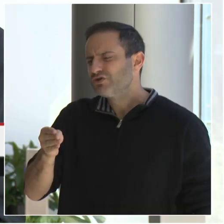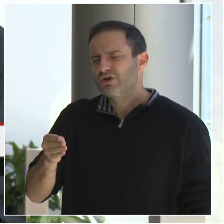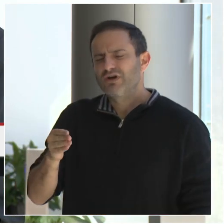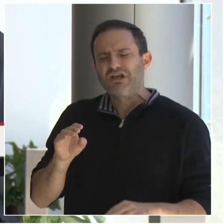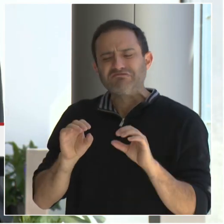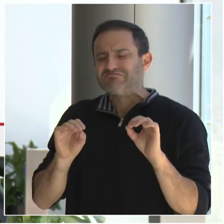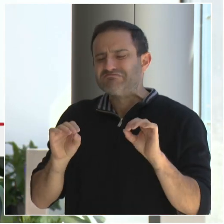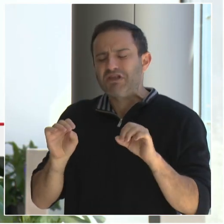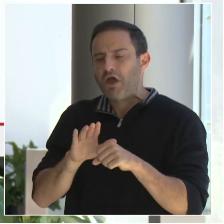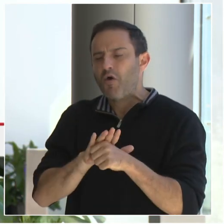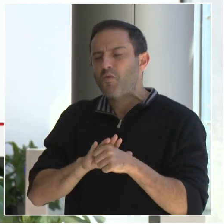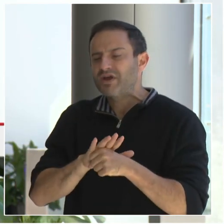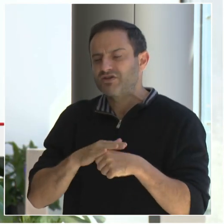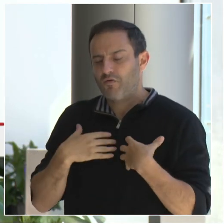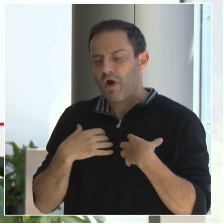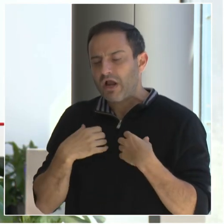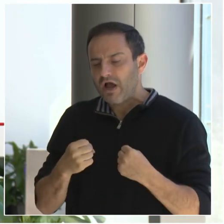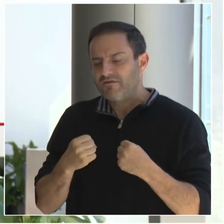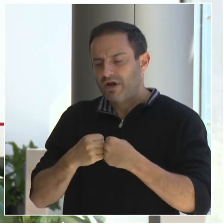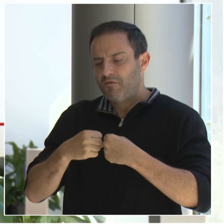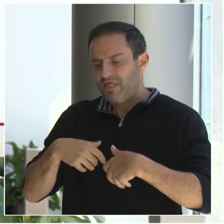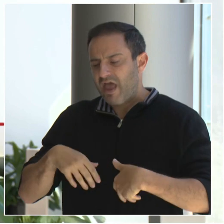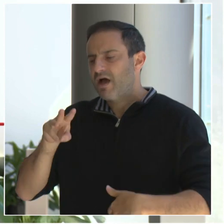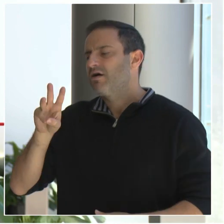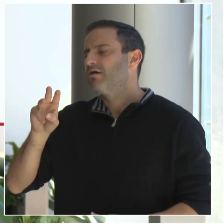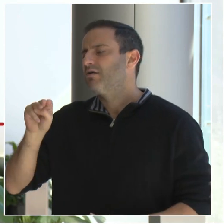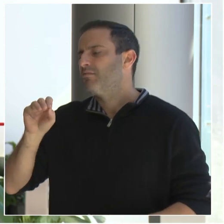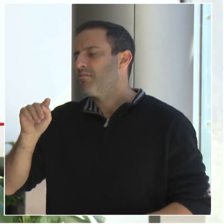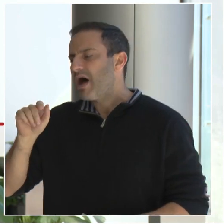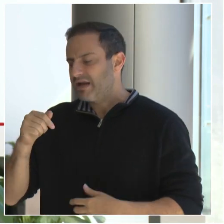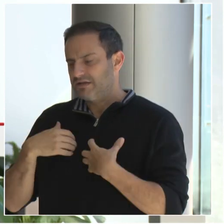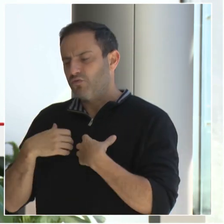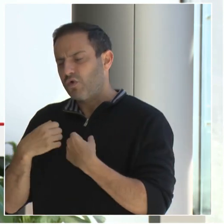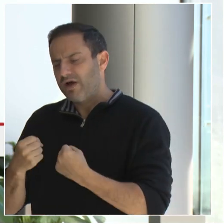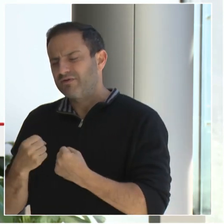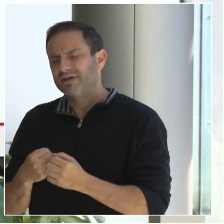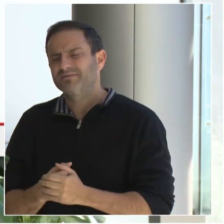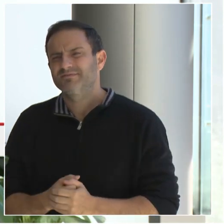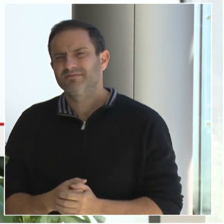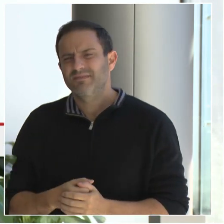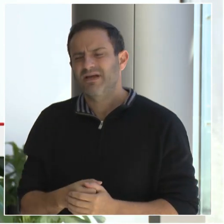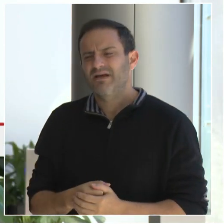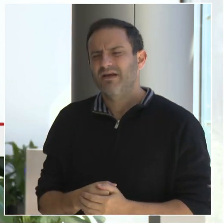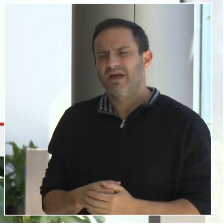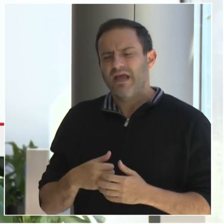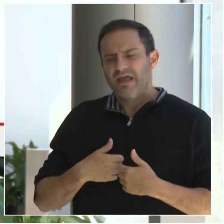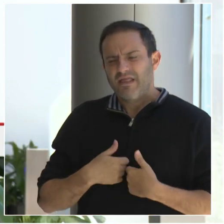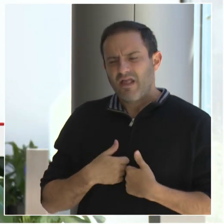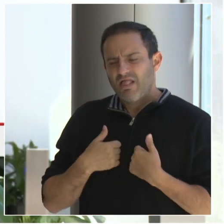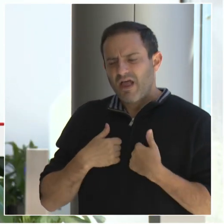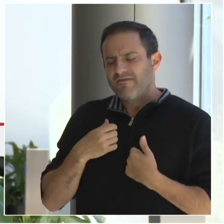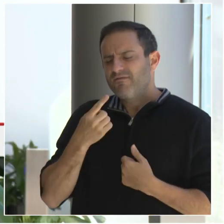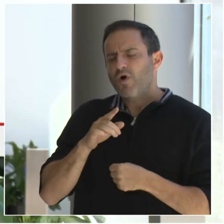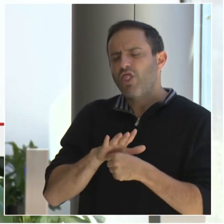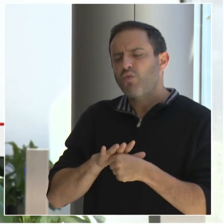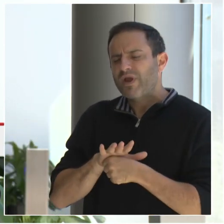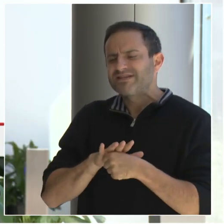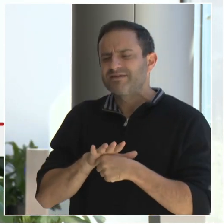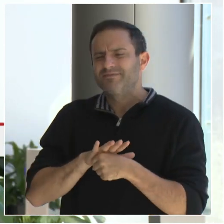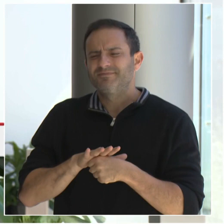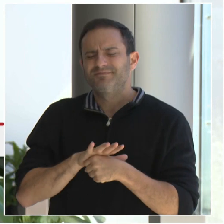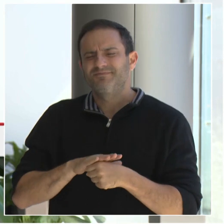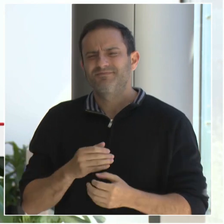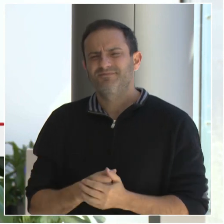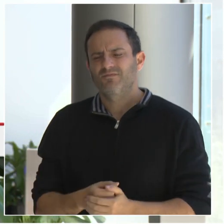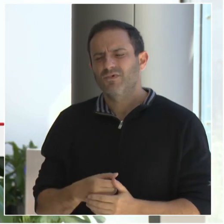regional recovery without WMATA's recovery. And these two things are intrinsically linked. It's the lifeblood for our region. And what better way